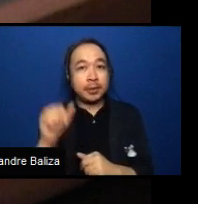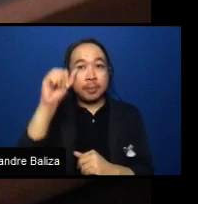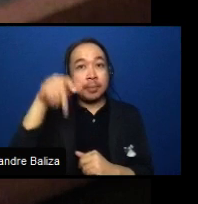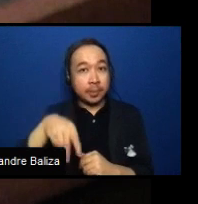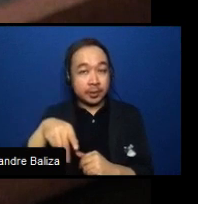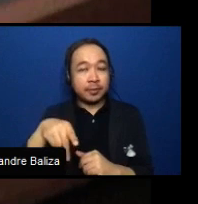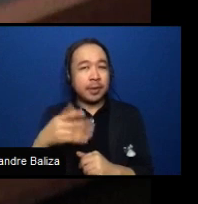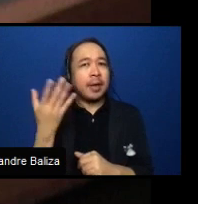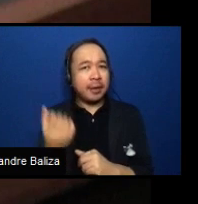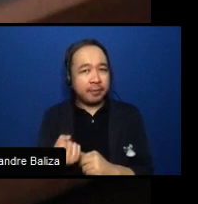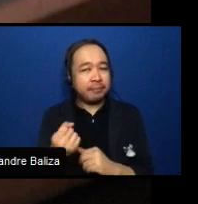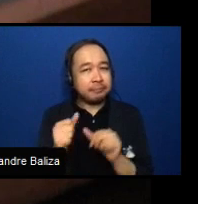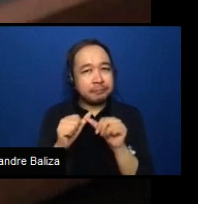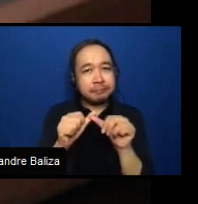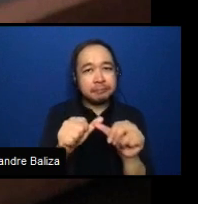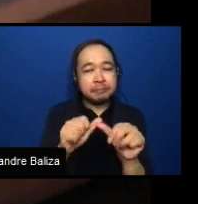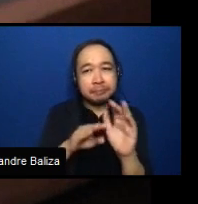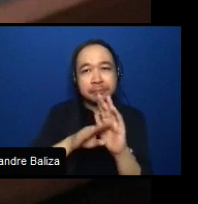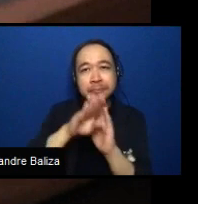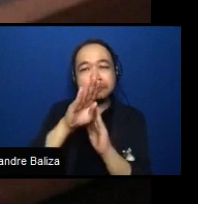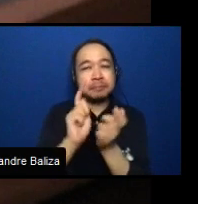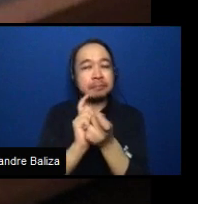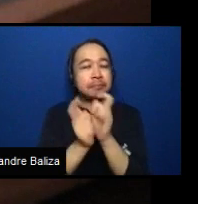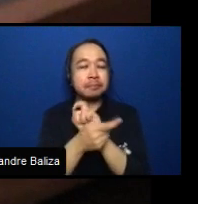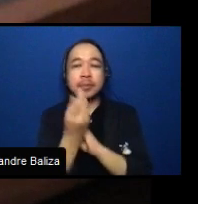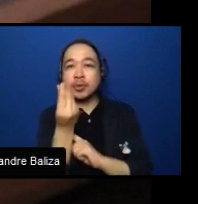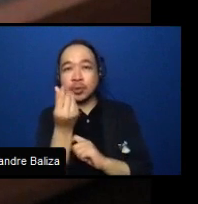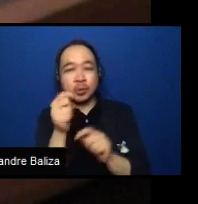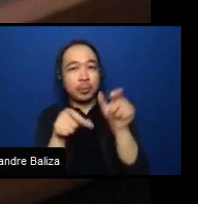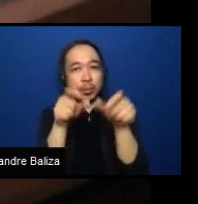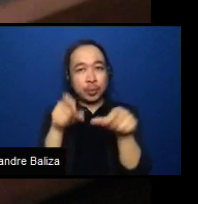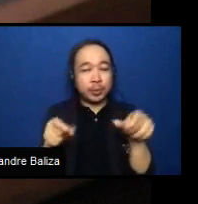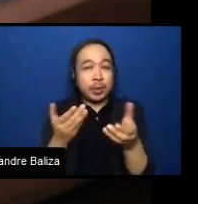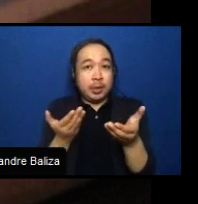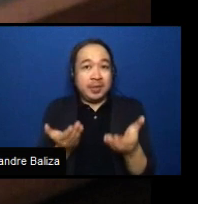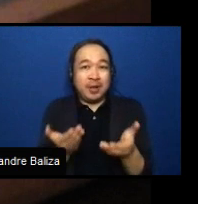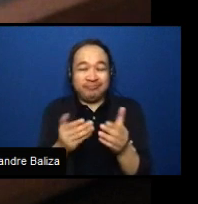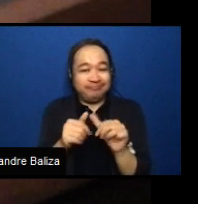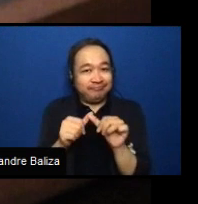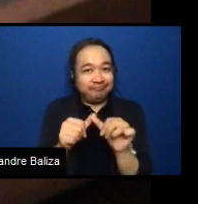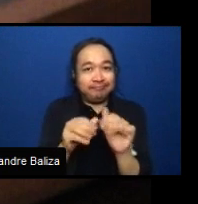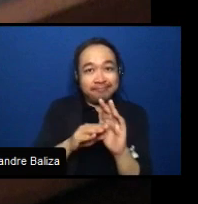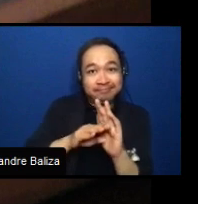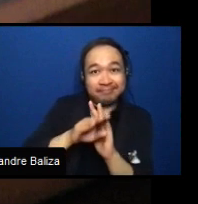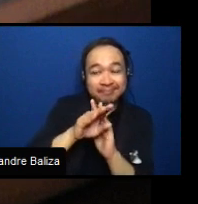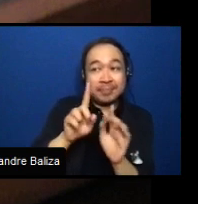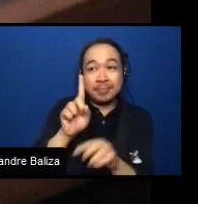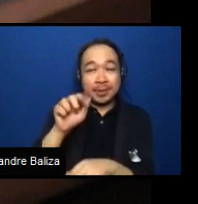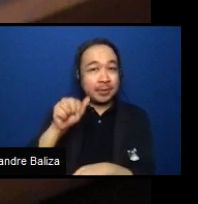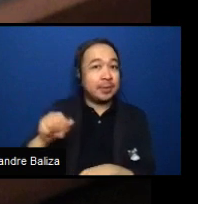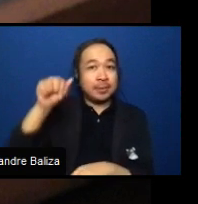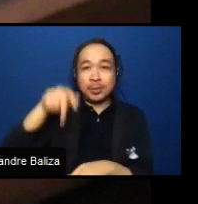substantial socioeconomic transformation. However, at the current pace of progress, the region will not achieve the SDGs